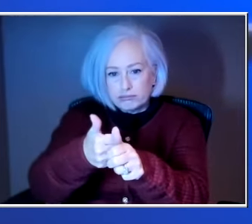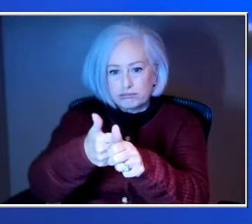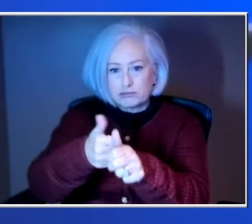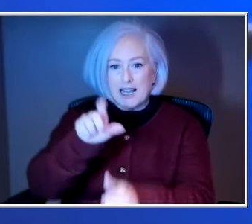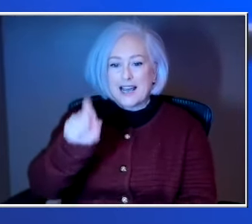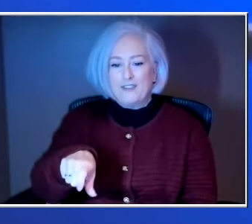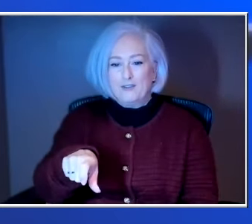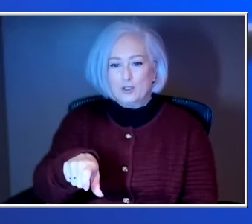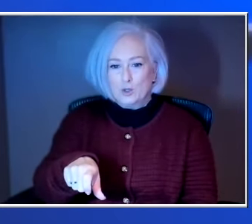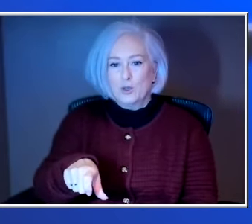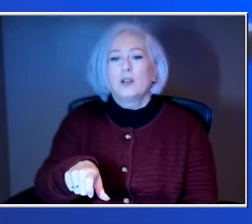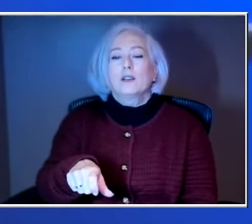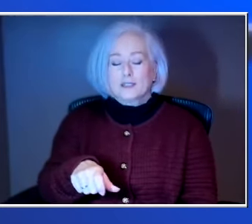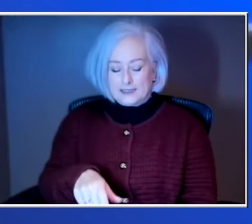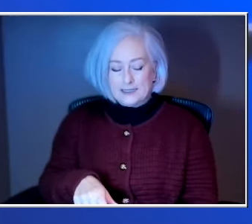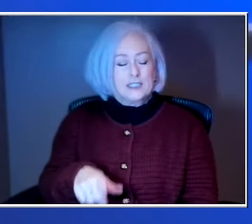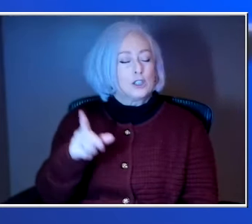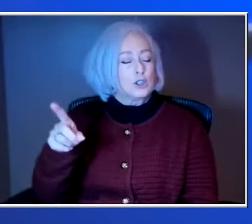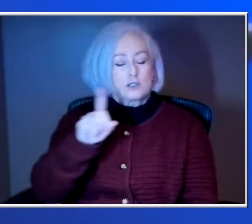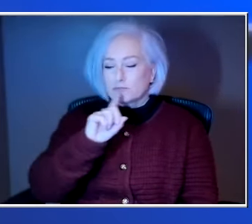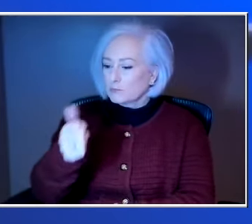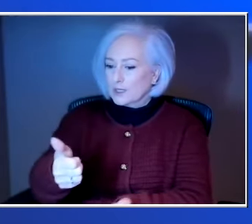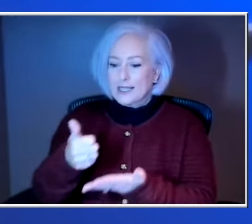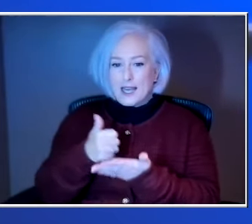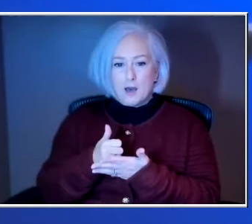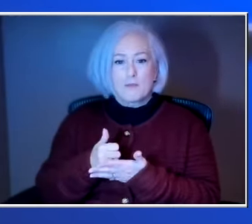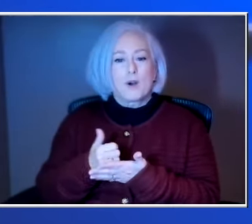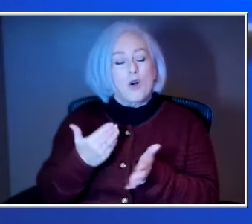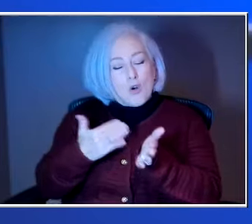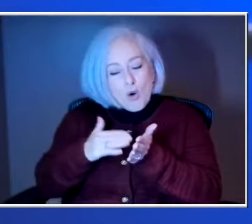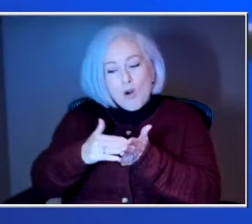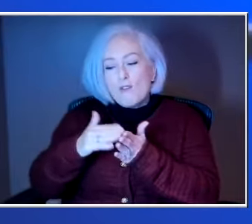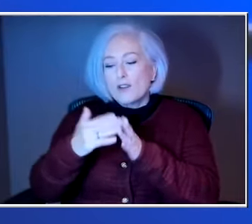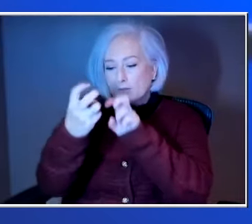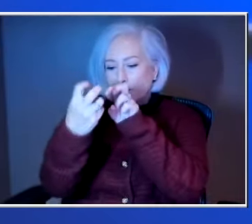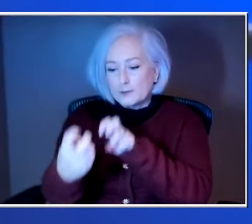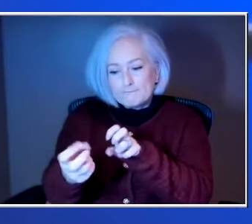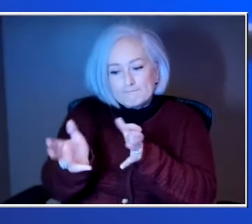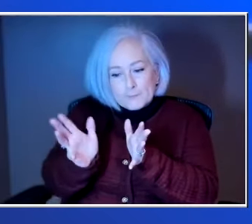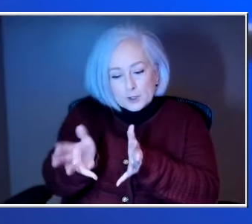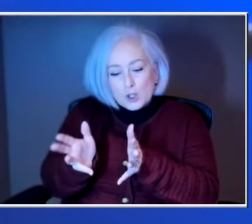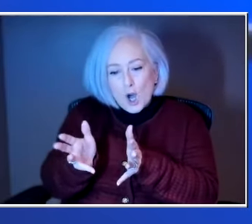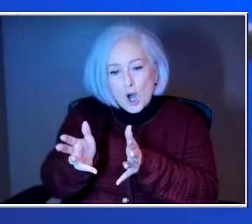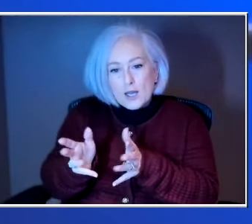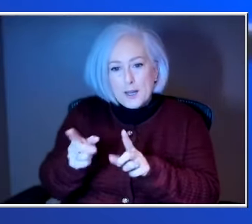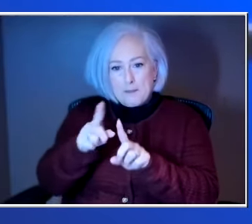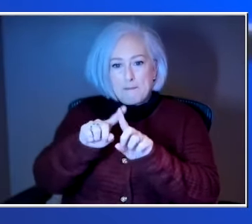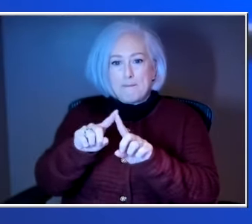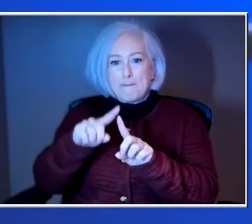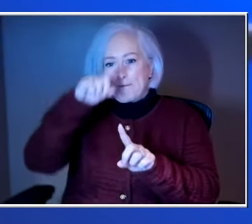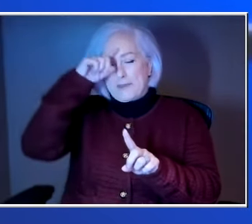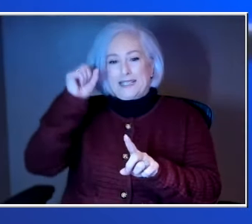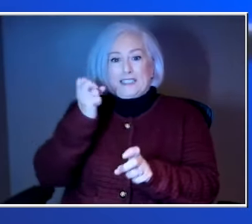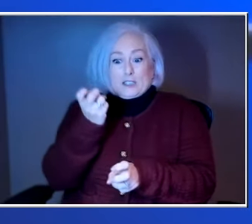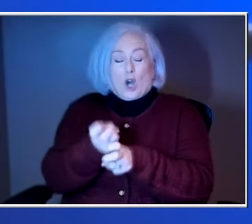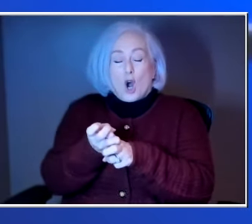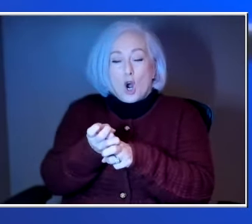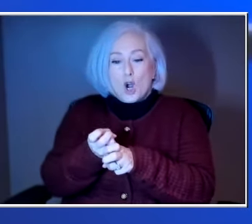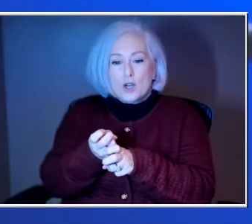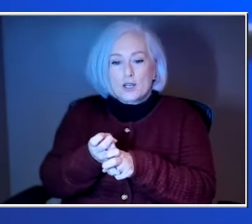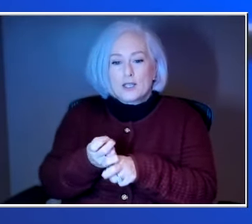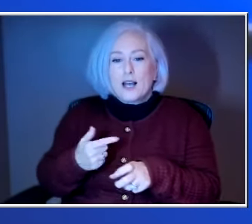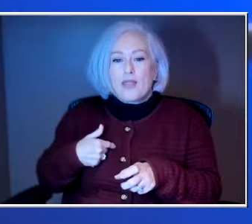for me for that. There was many times I was in her office and we were talking about this because it was really a difficult thing, you know. And then you'd have a stall and then you think, okay, is